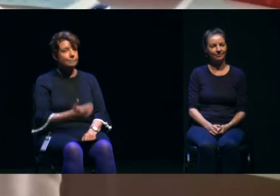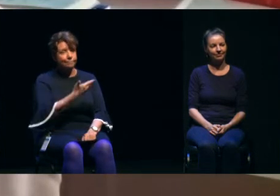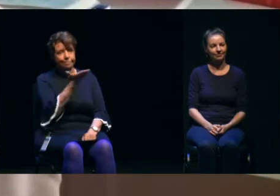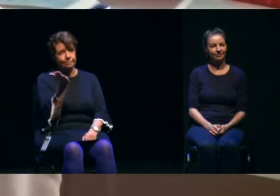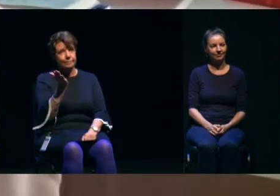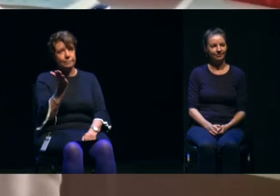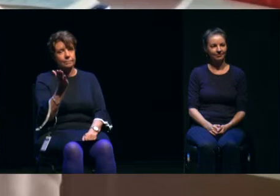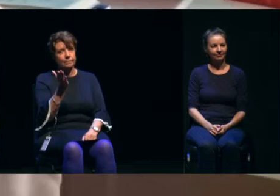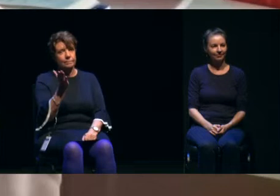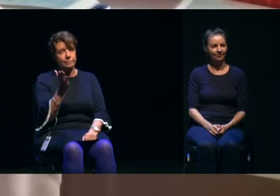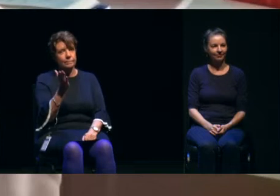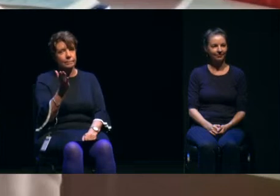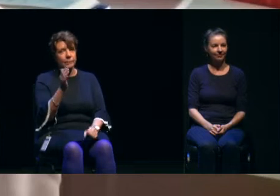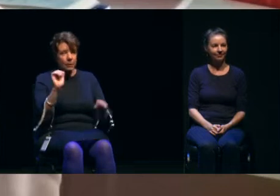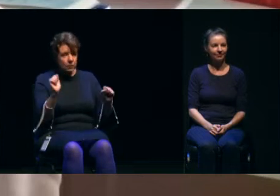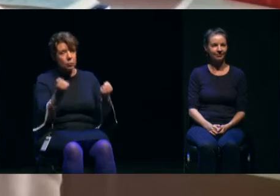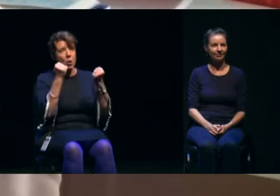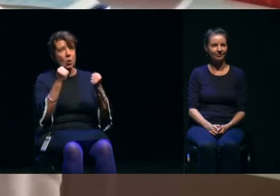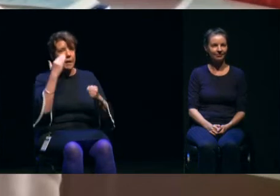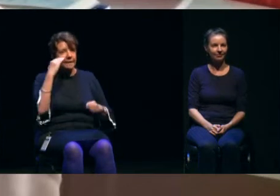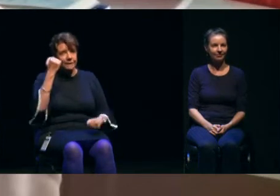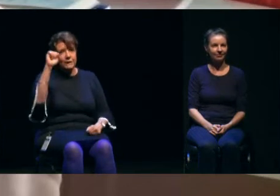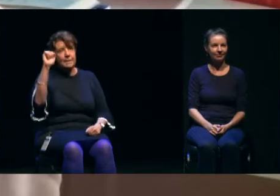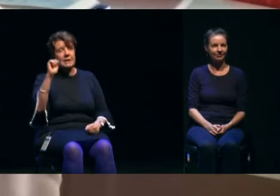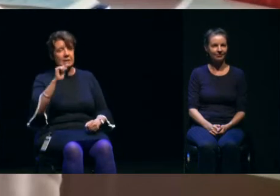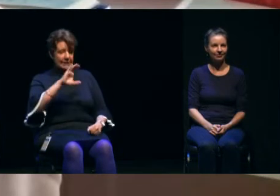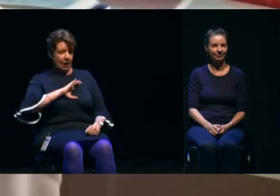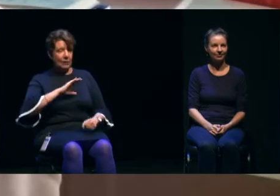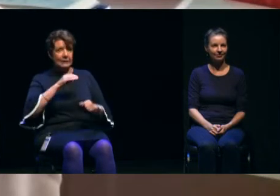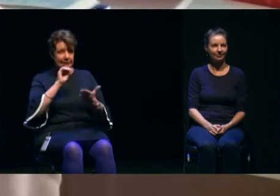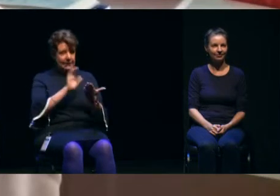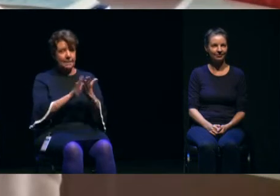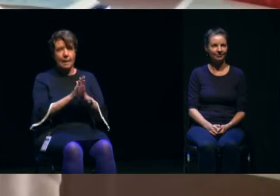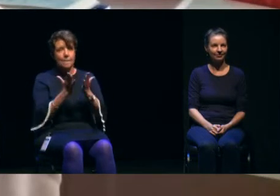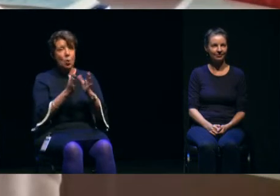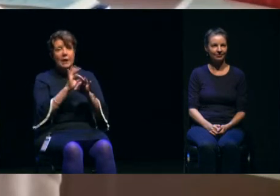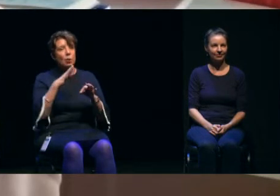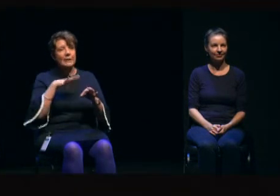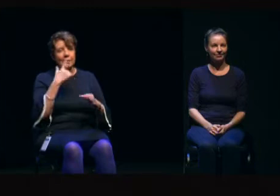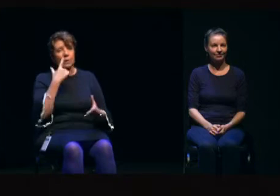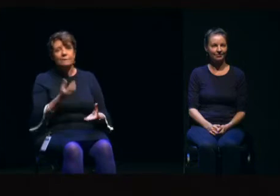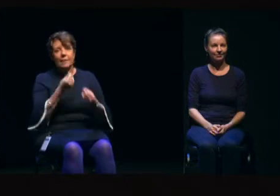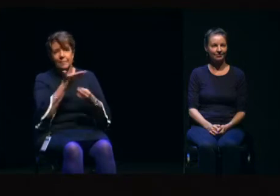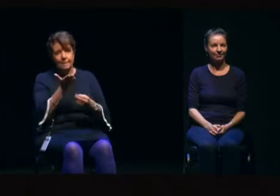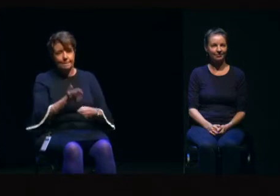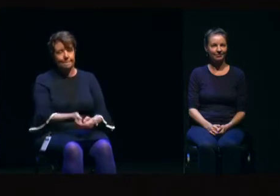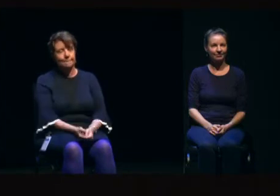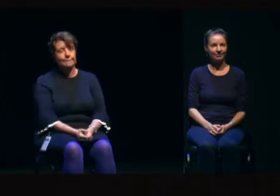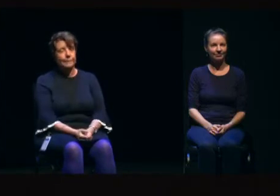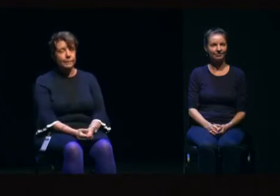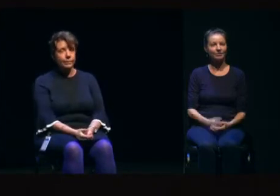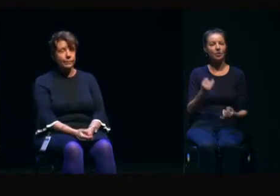the strong feminist characters in my books. I don't need to invent them. The